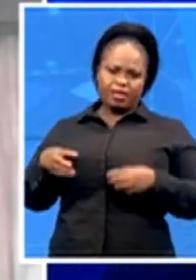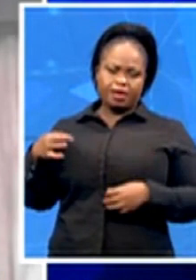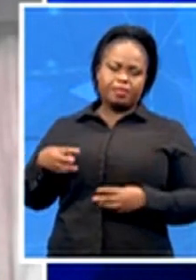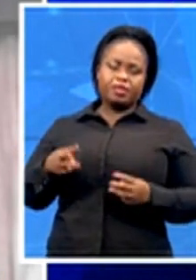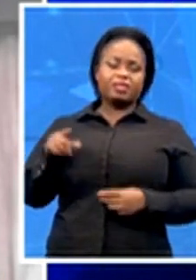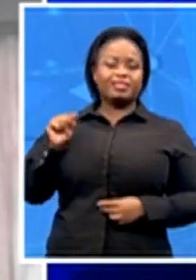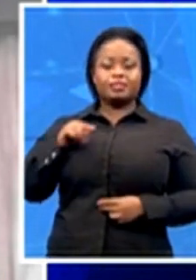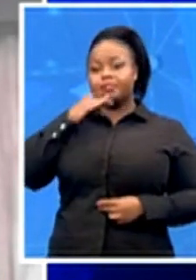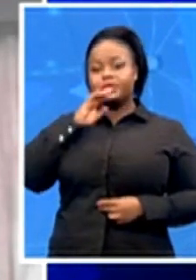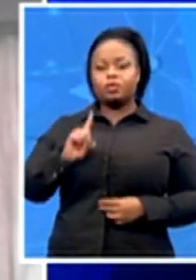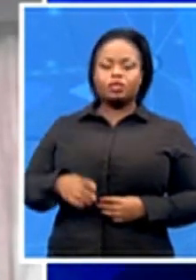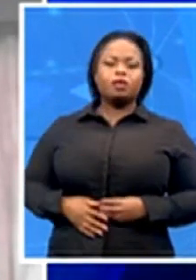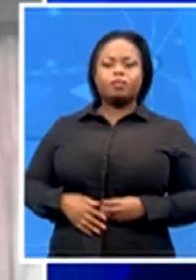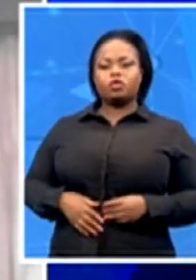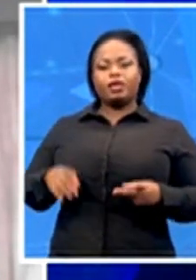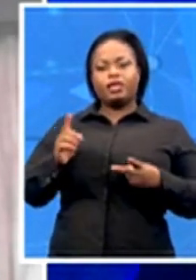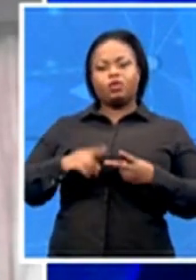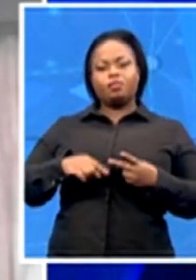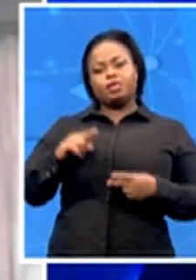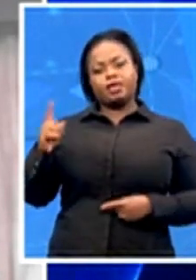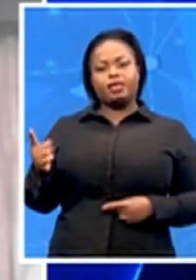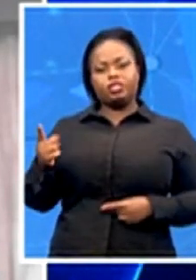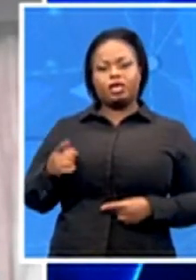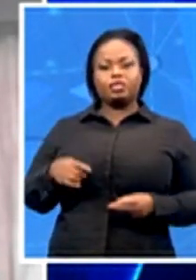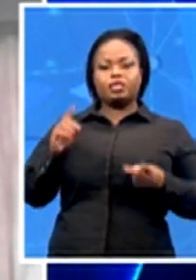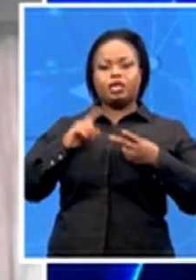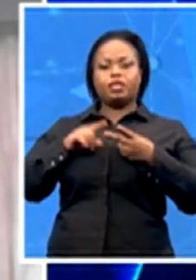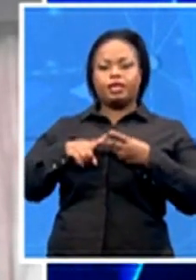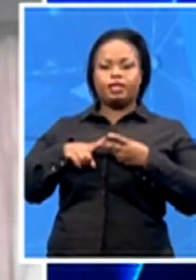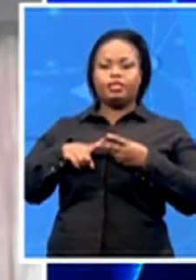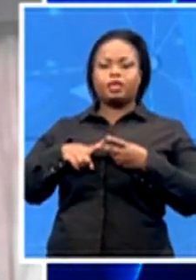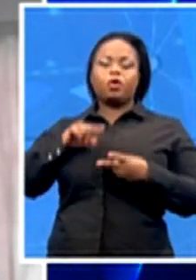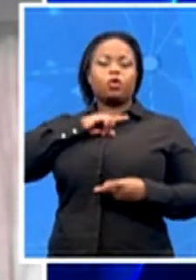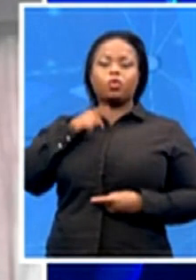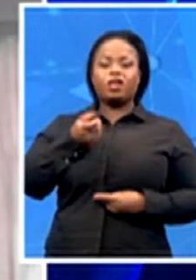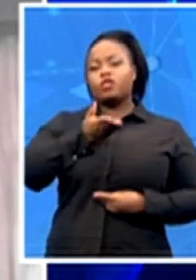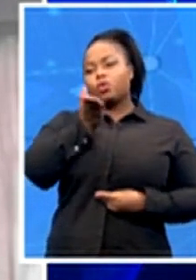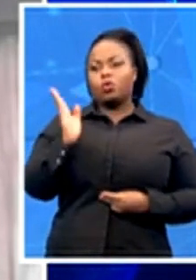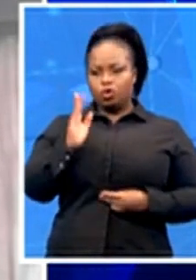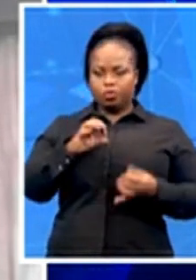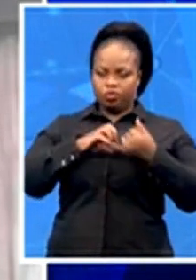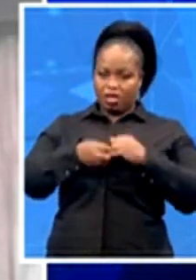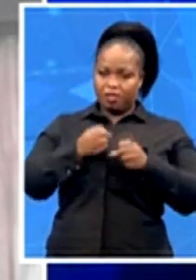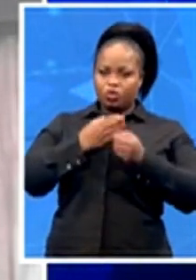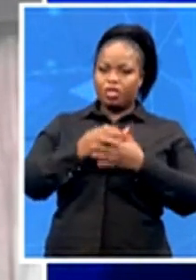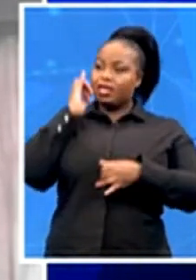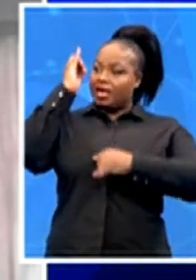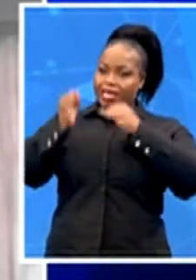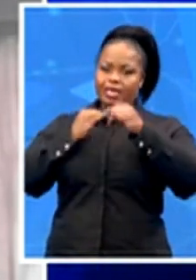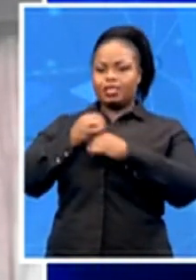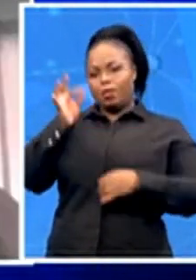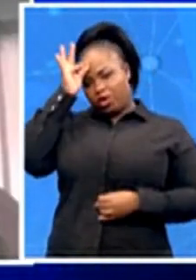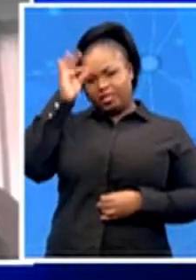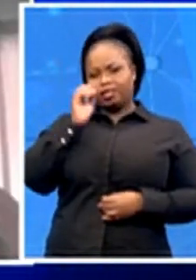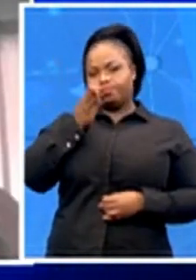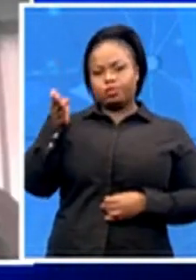red noticed, meaning they've been flagged in all of the jurisdictions which Interpol has reached.